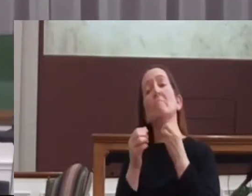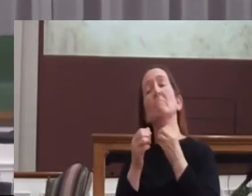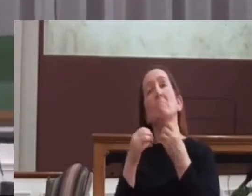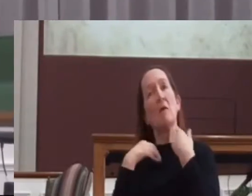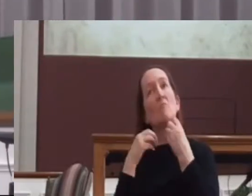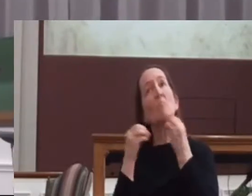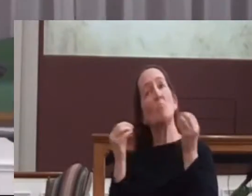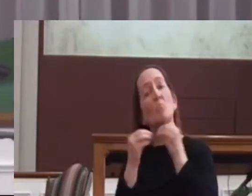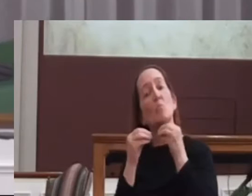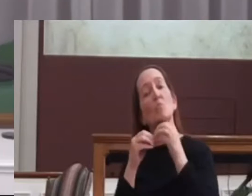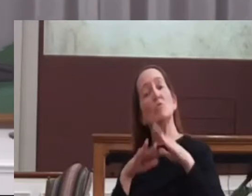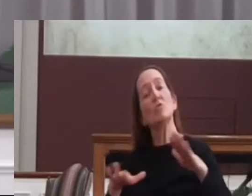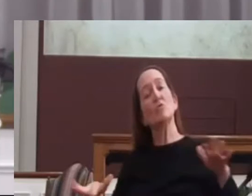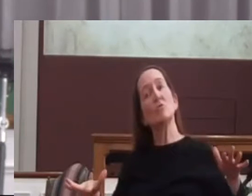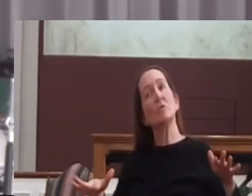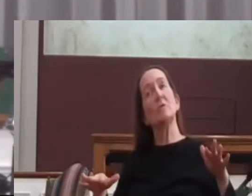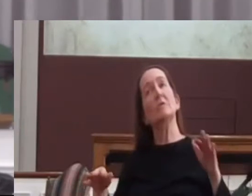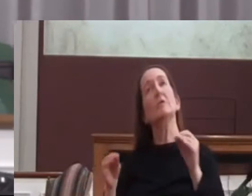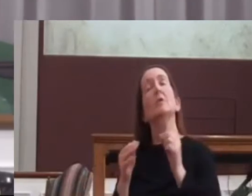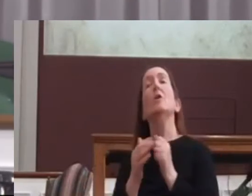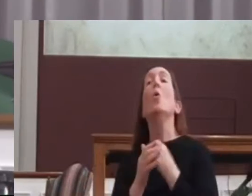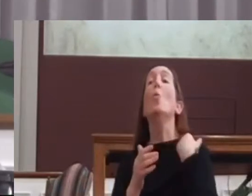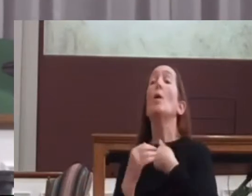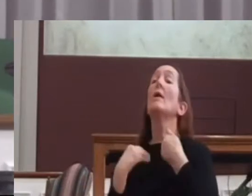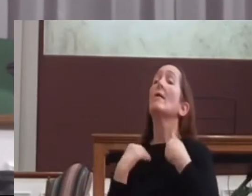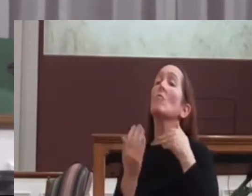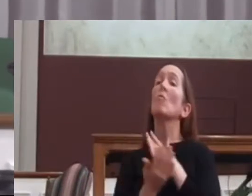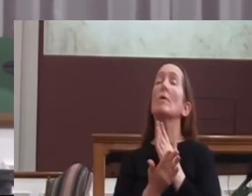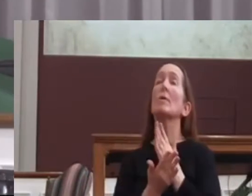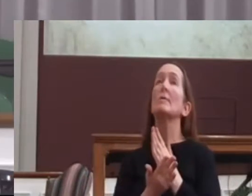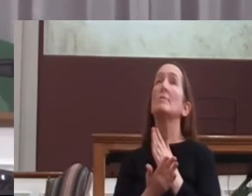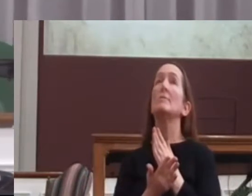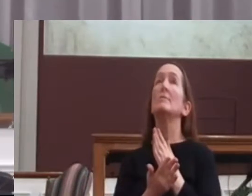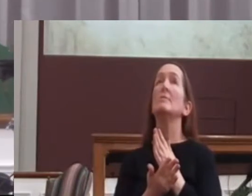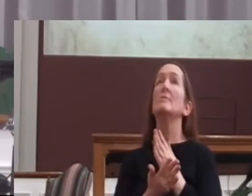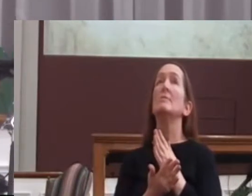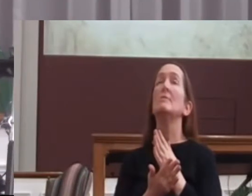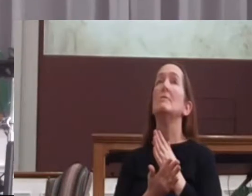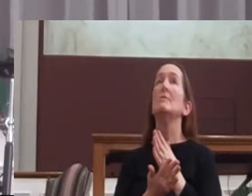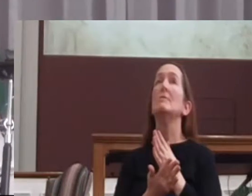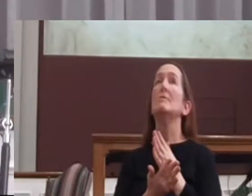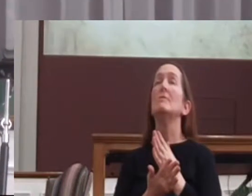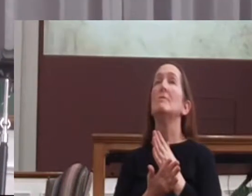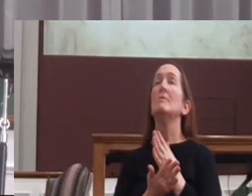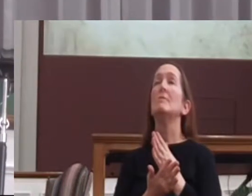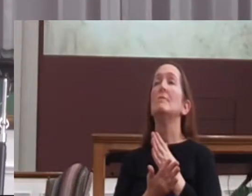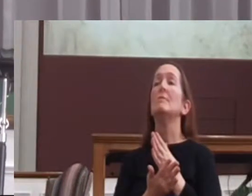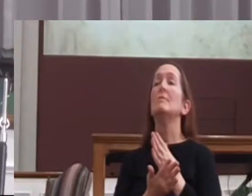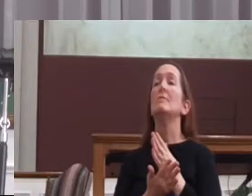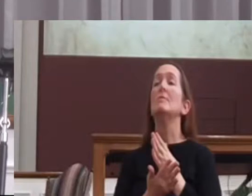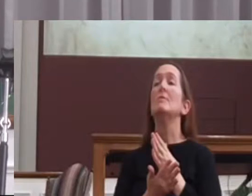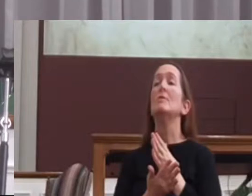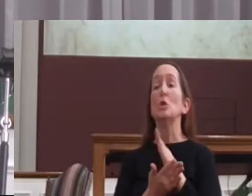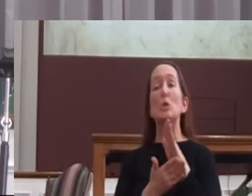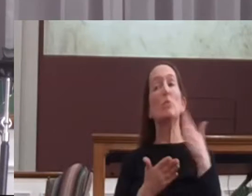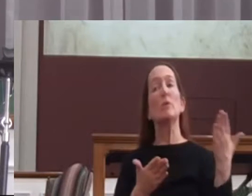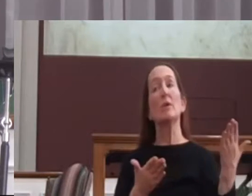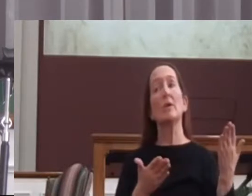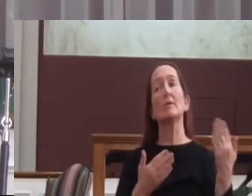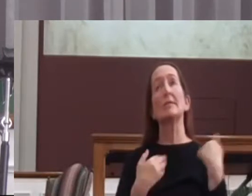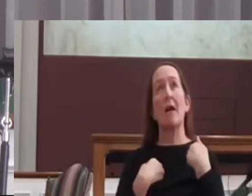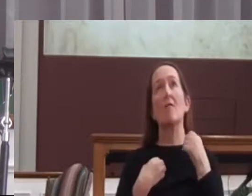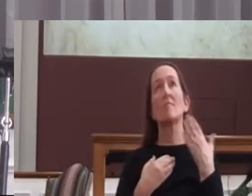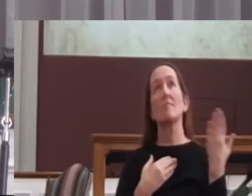and overcome it. That's who we are. That's what we were created to be. We have a right